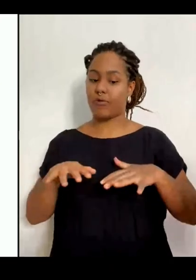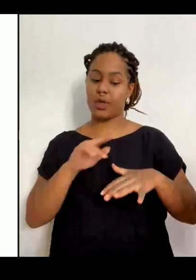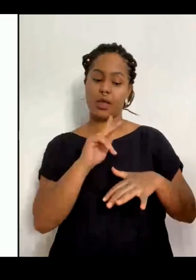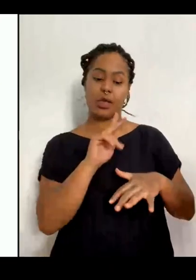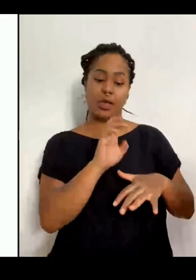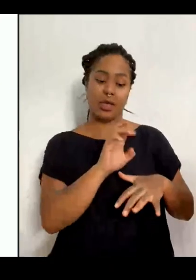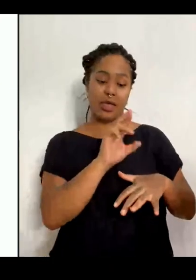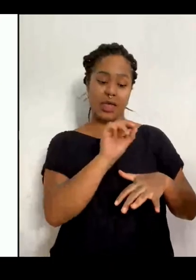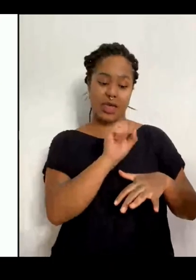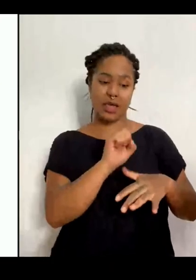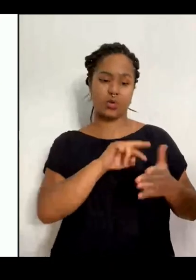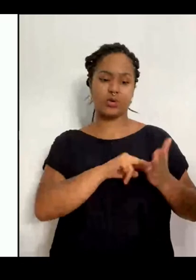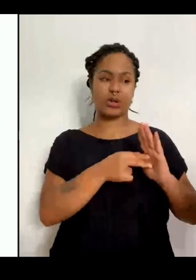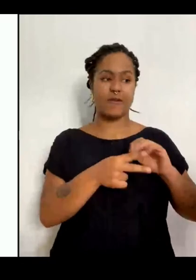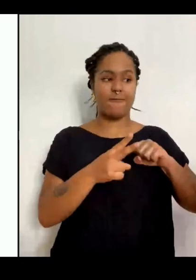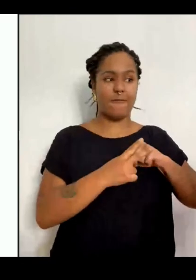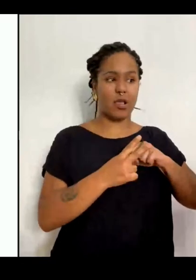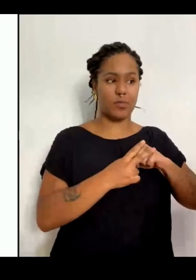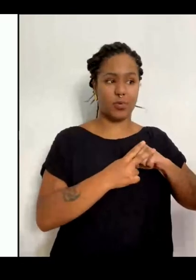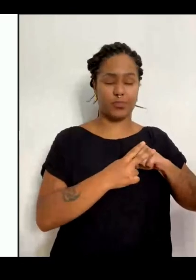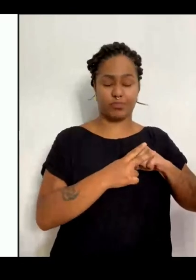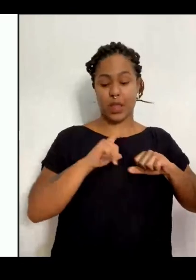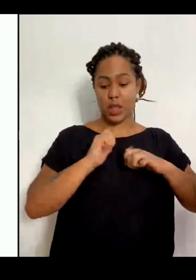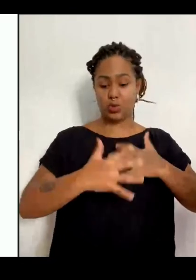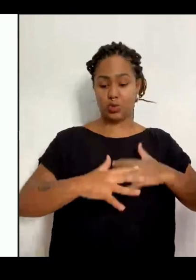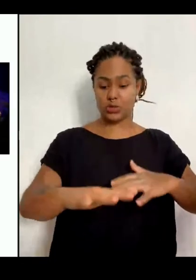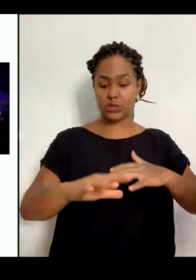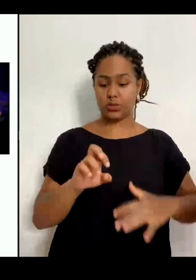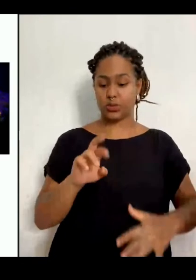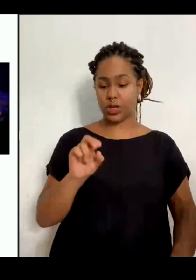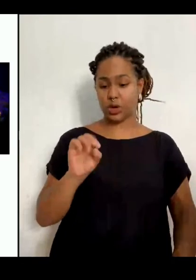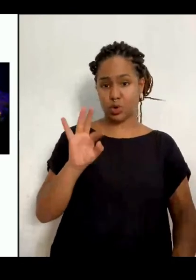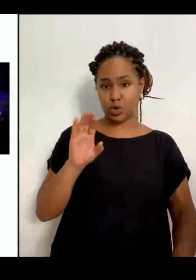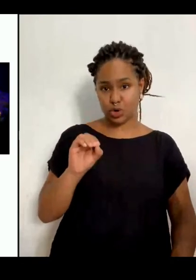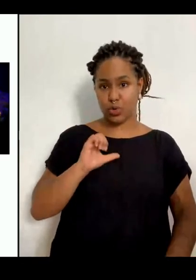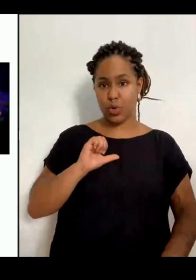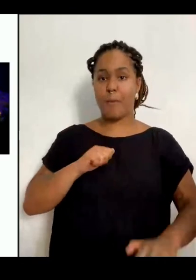waves thank you